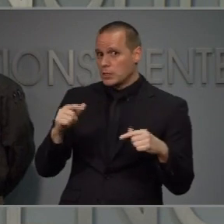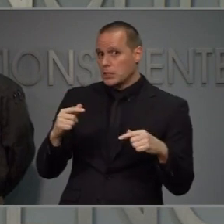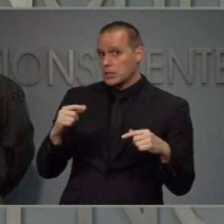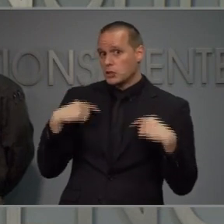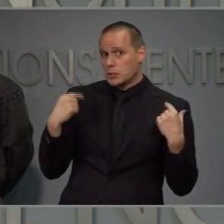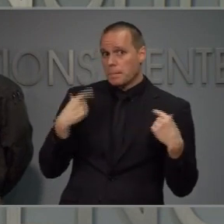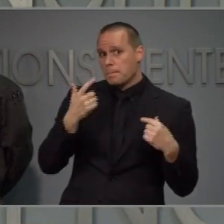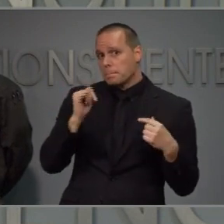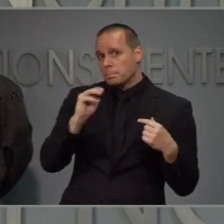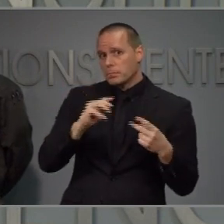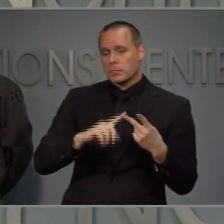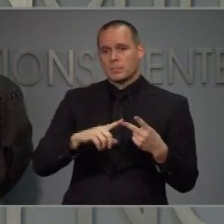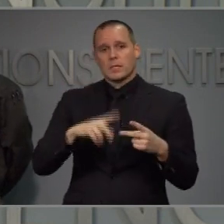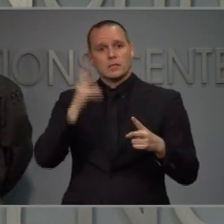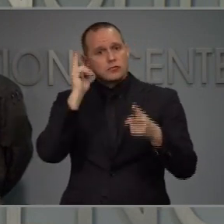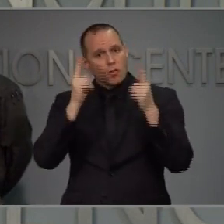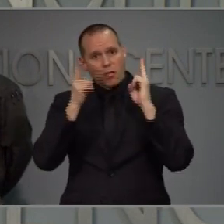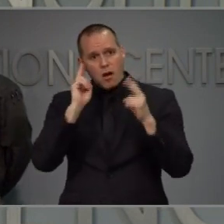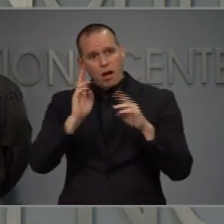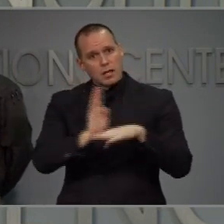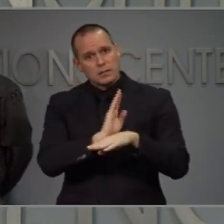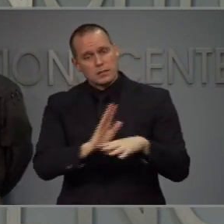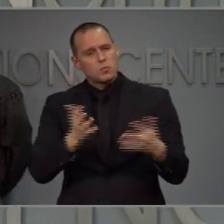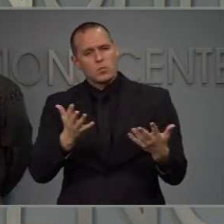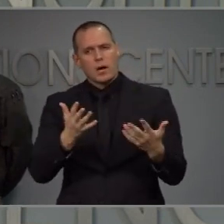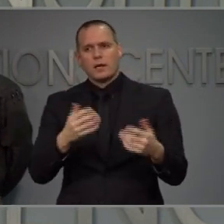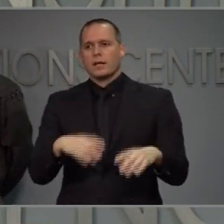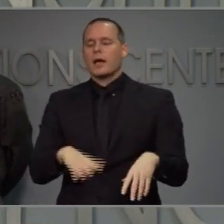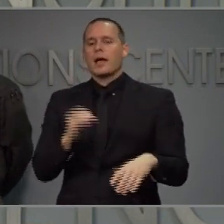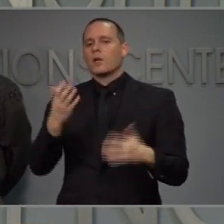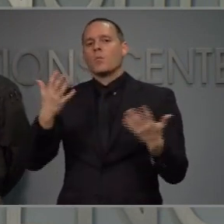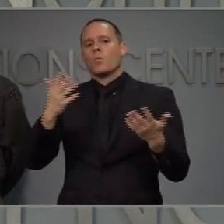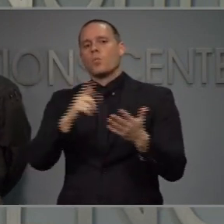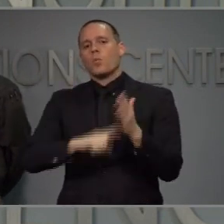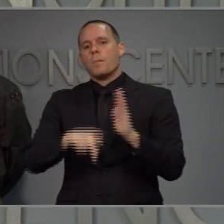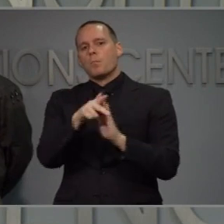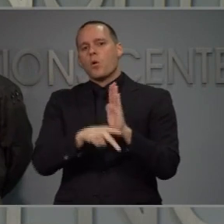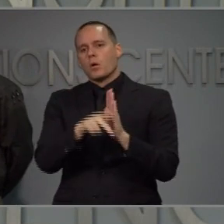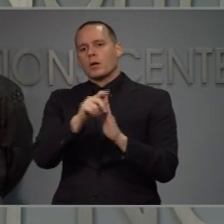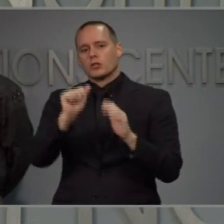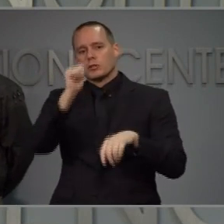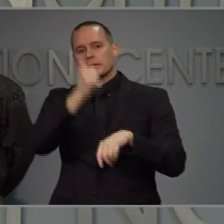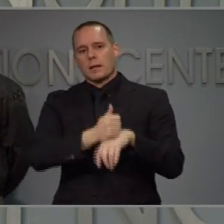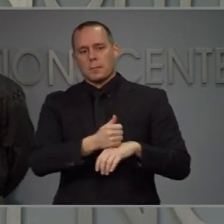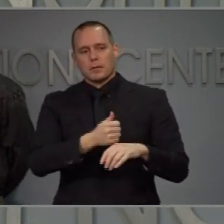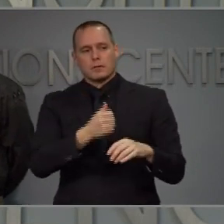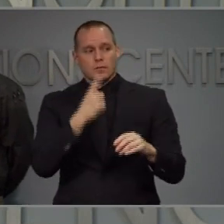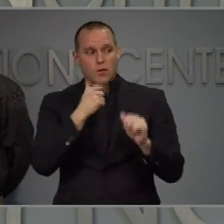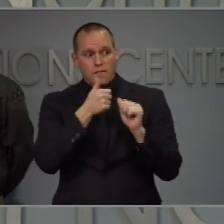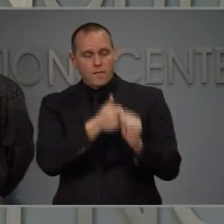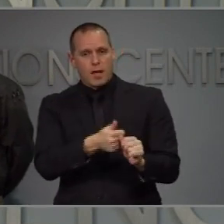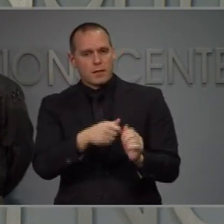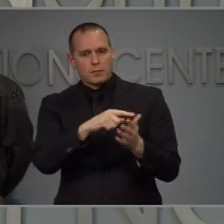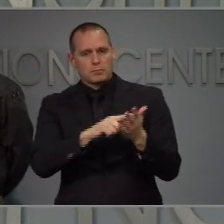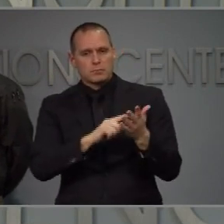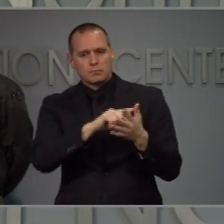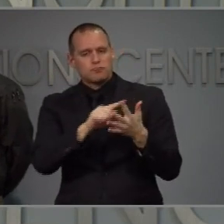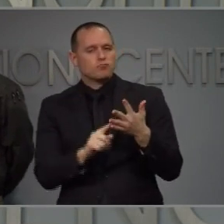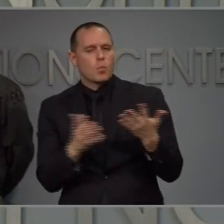salons? And what specific protocols, if any, would be rolled out for those businesses when they reopen? Thank